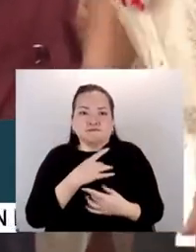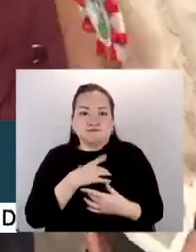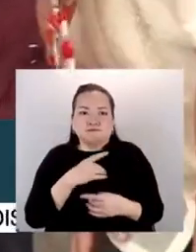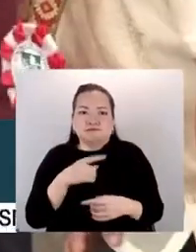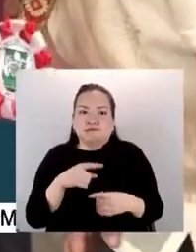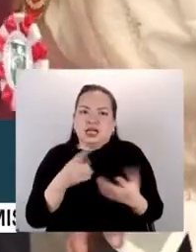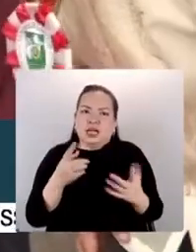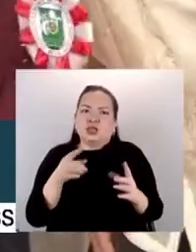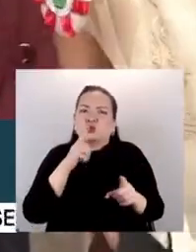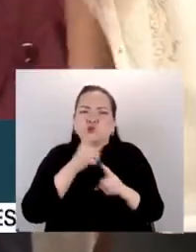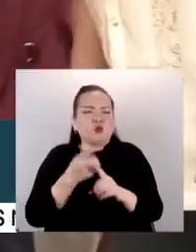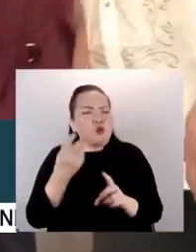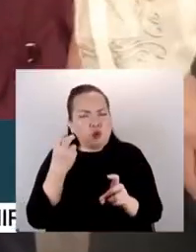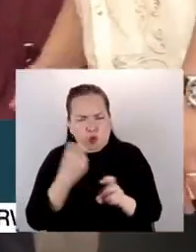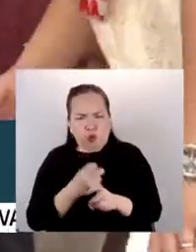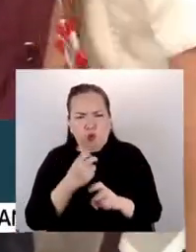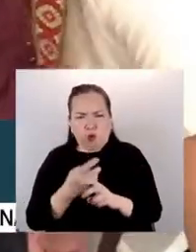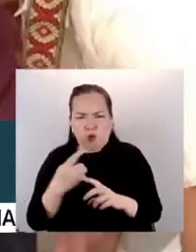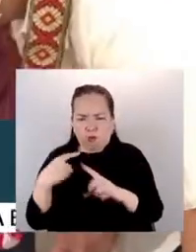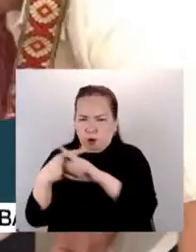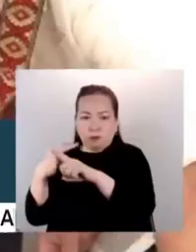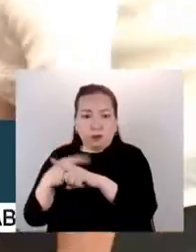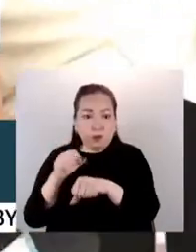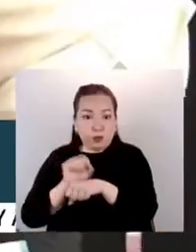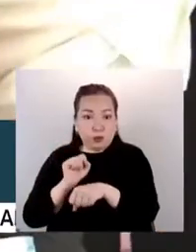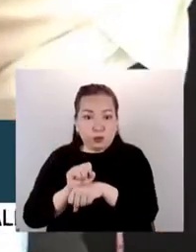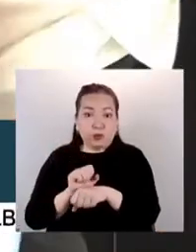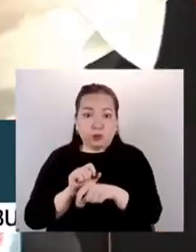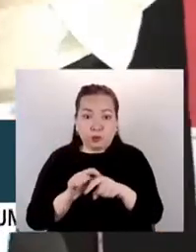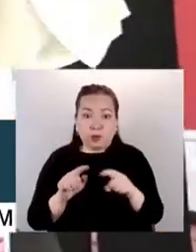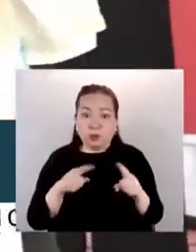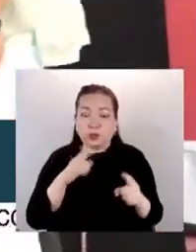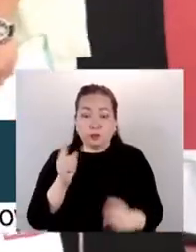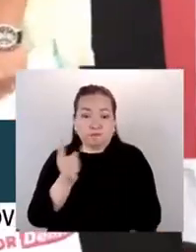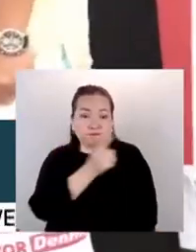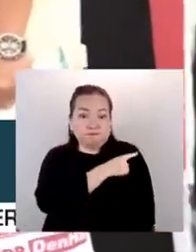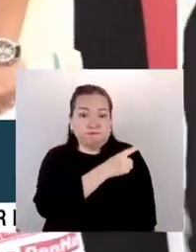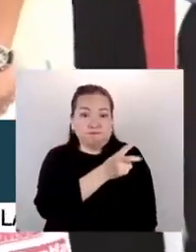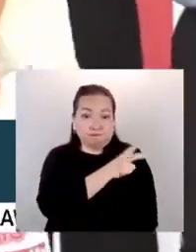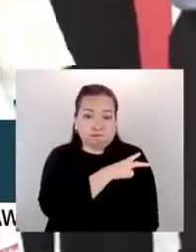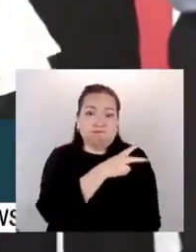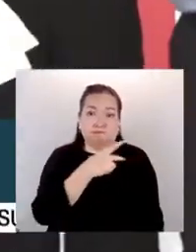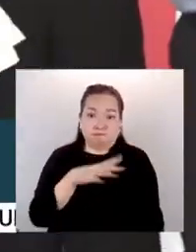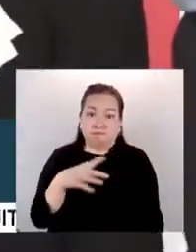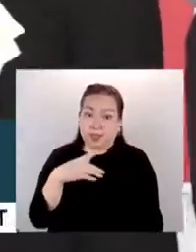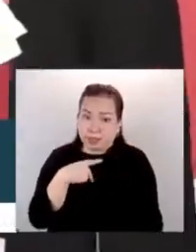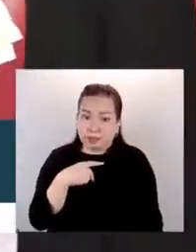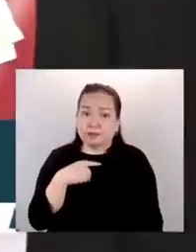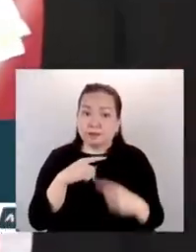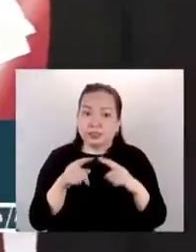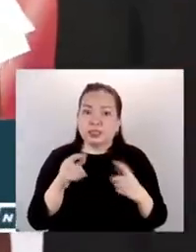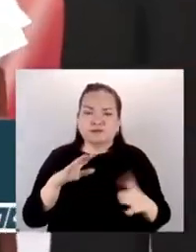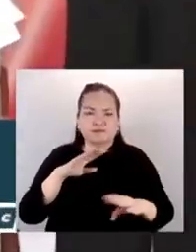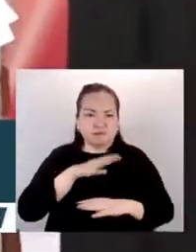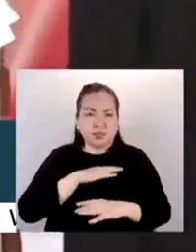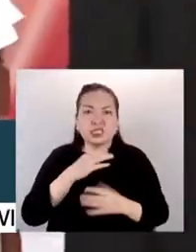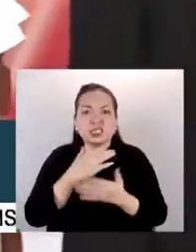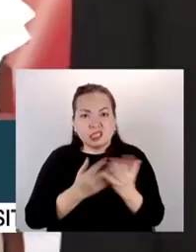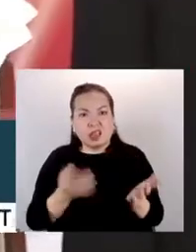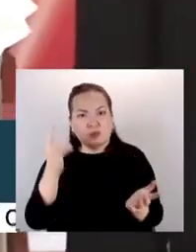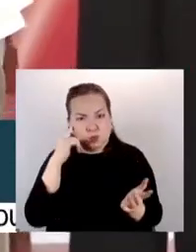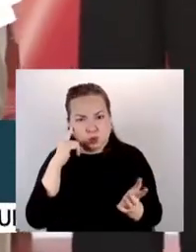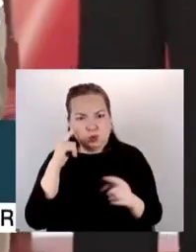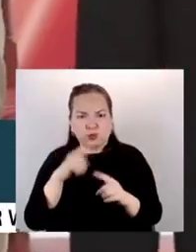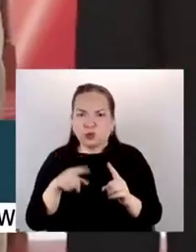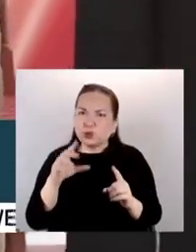working. Others also believe that having the first 2 doses of COVID-19 vaccine is already sufficient, while others still